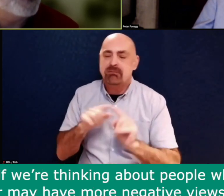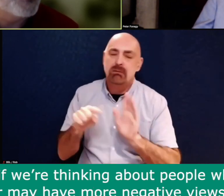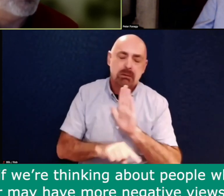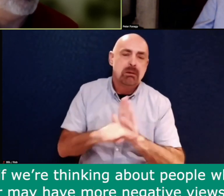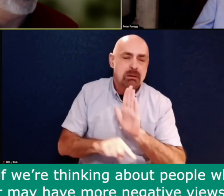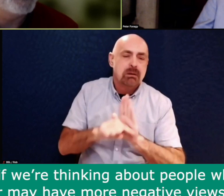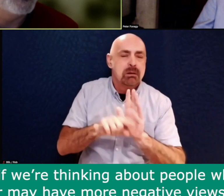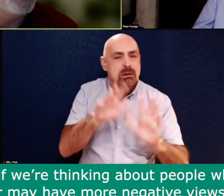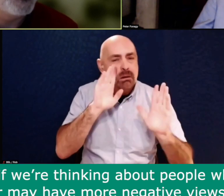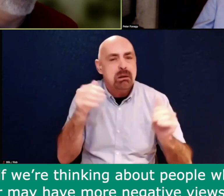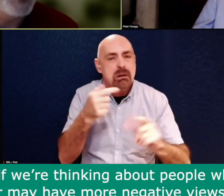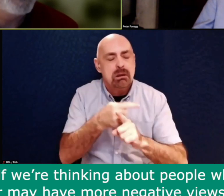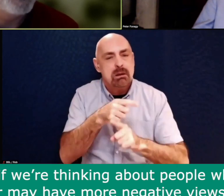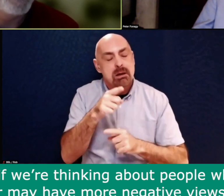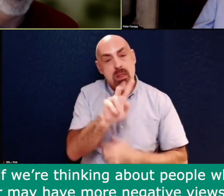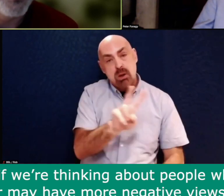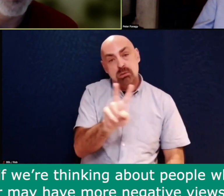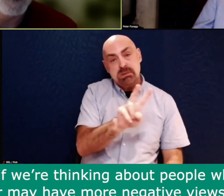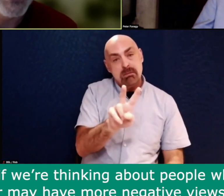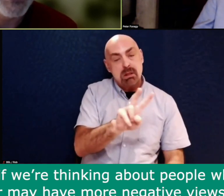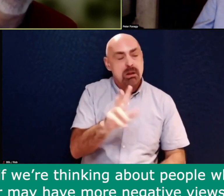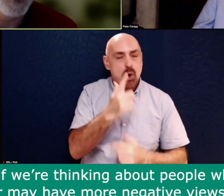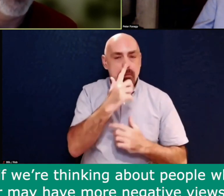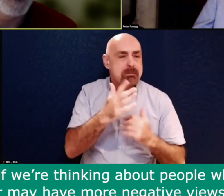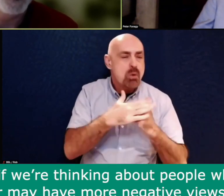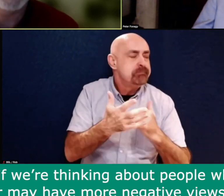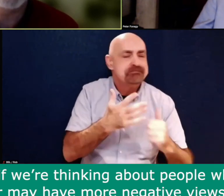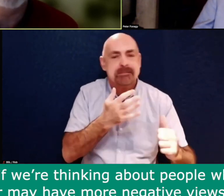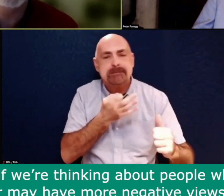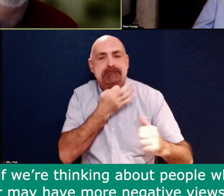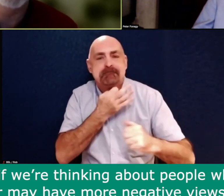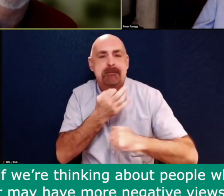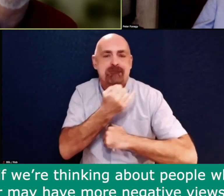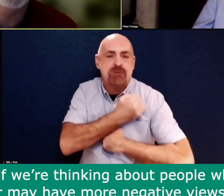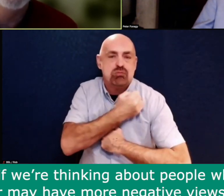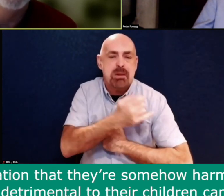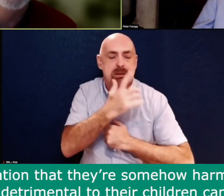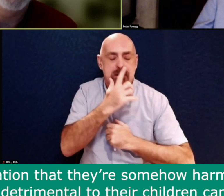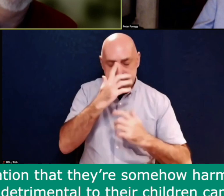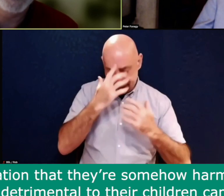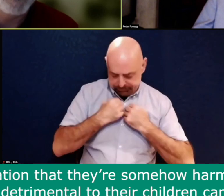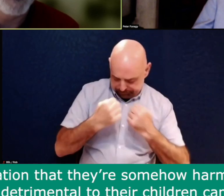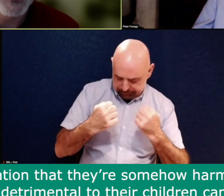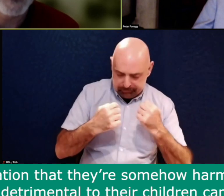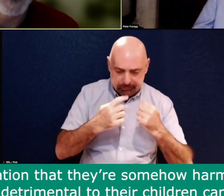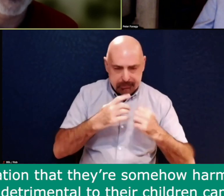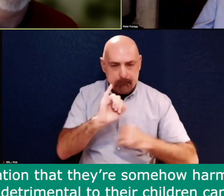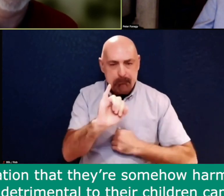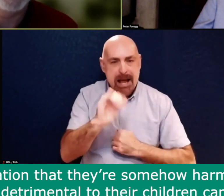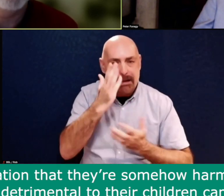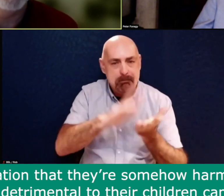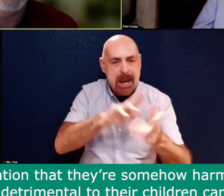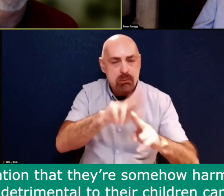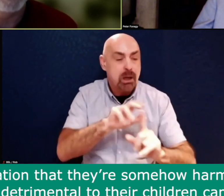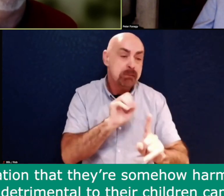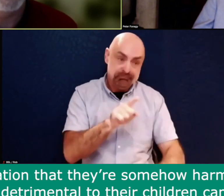And particularly if we're thinking about people who are maybe more vulnerable or may have more negative views of themselves, giving them information that they're